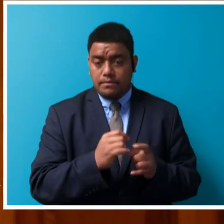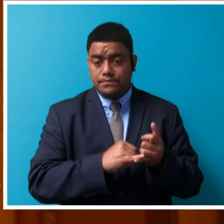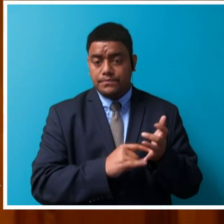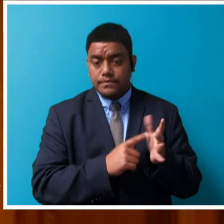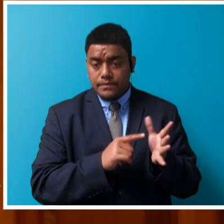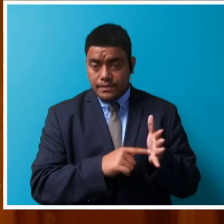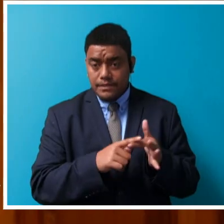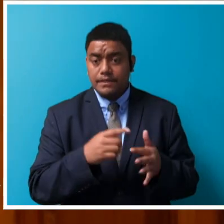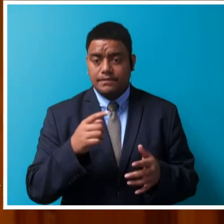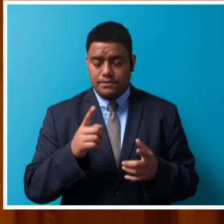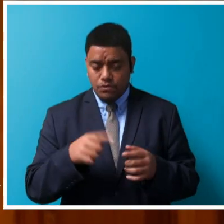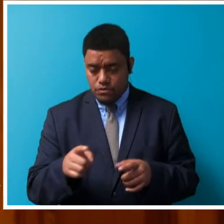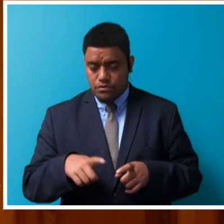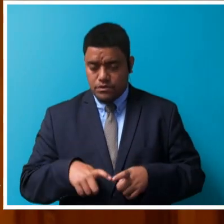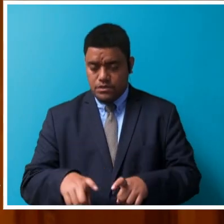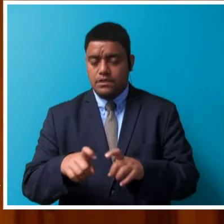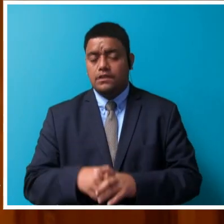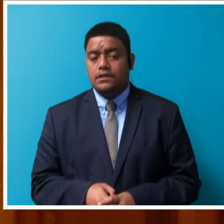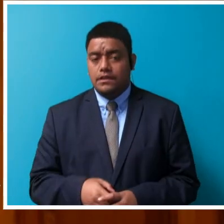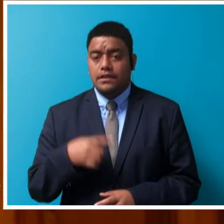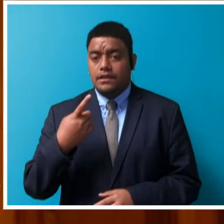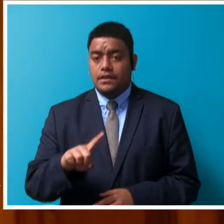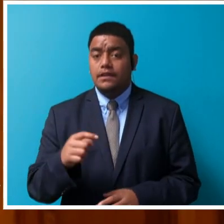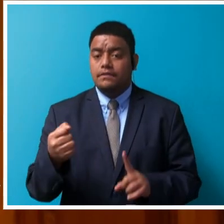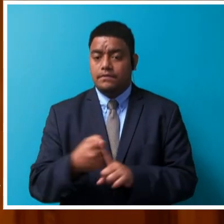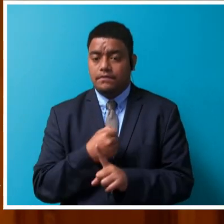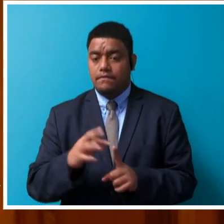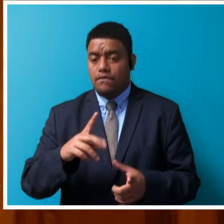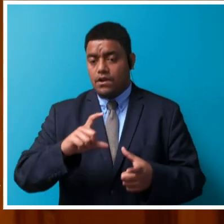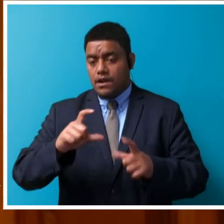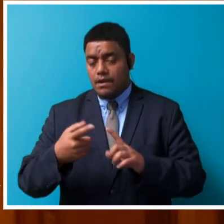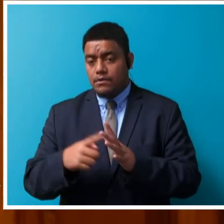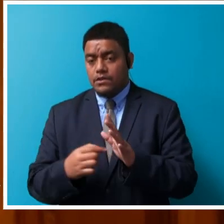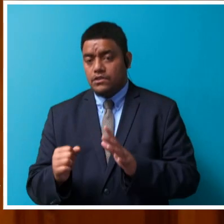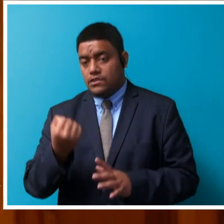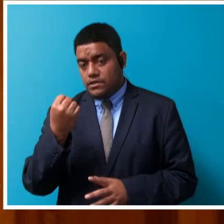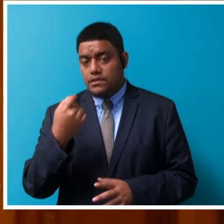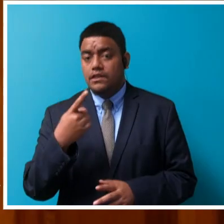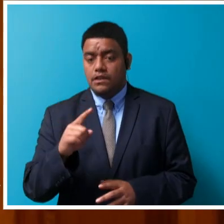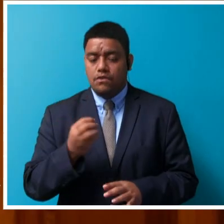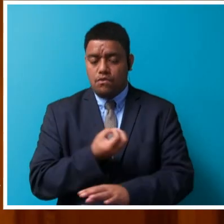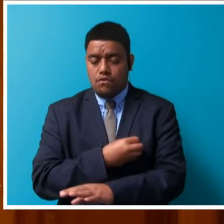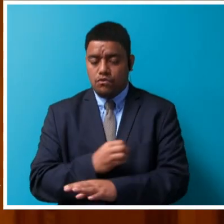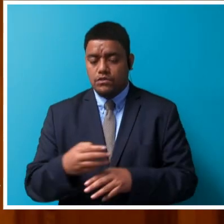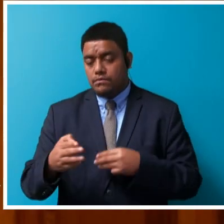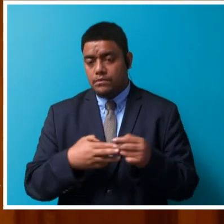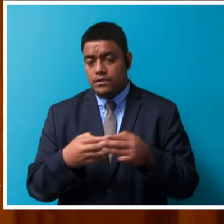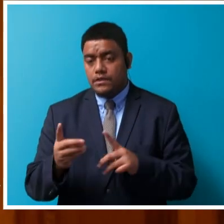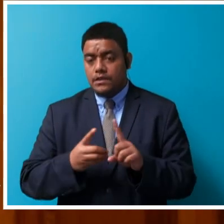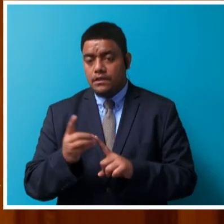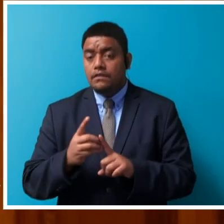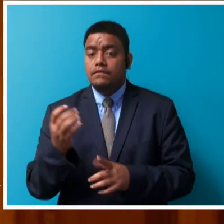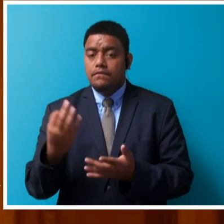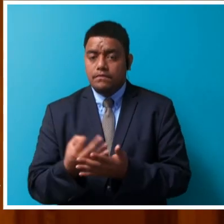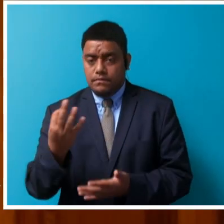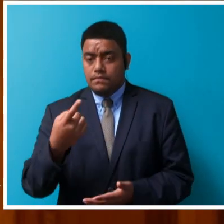remain visible on the global agenda. Whether advocating for climate justice, sustainable ocean management, development finance,